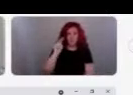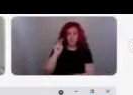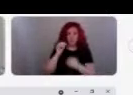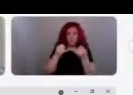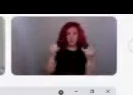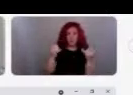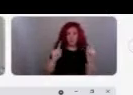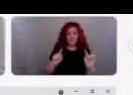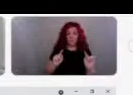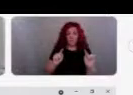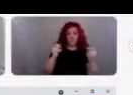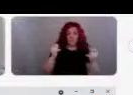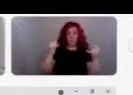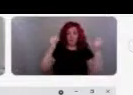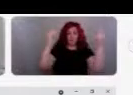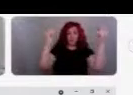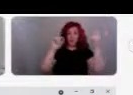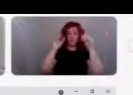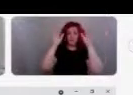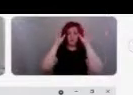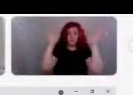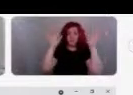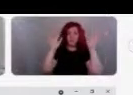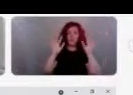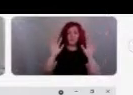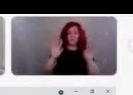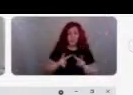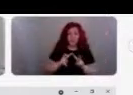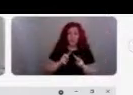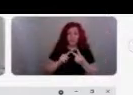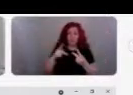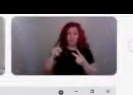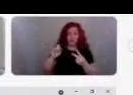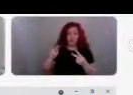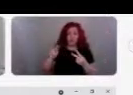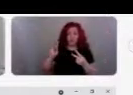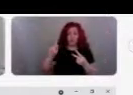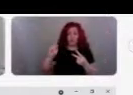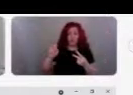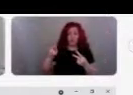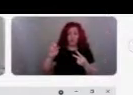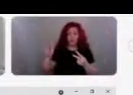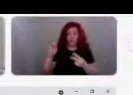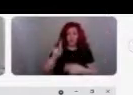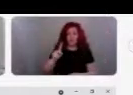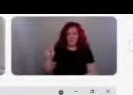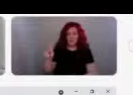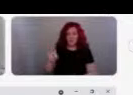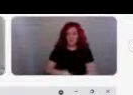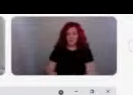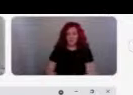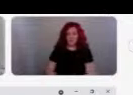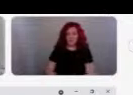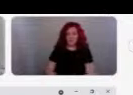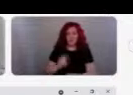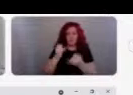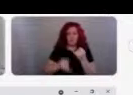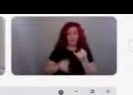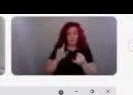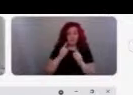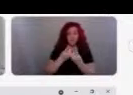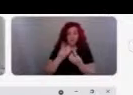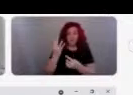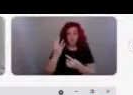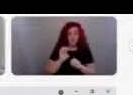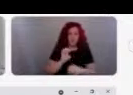north to deer valley or pinnacle peak these align much more with pv finally district 4 should go further east of the